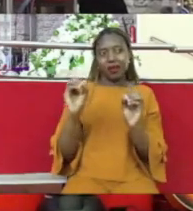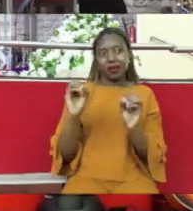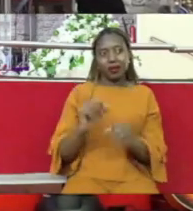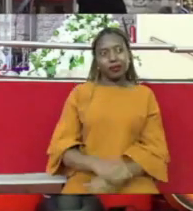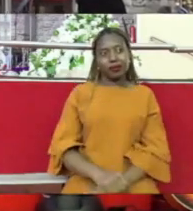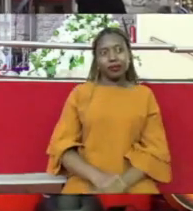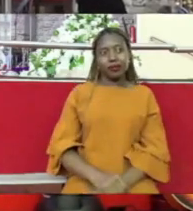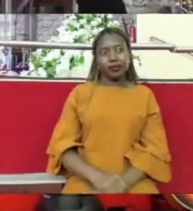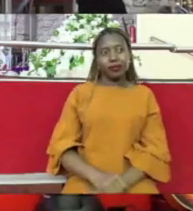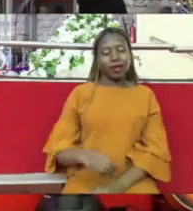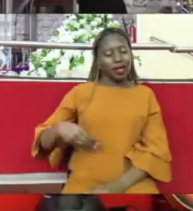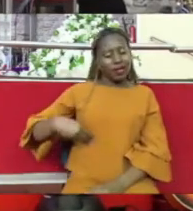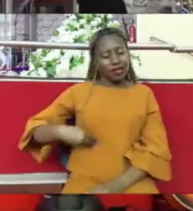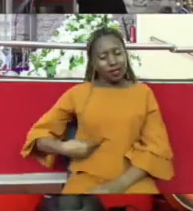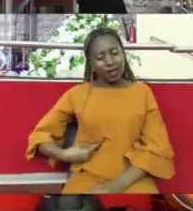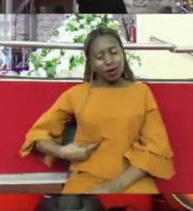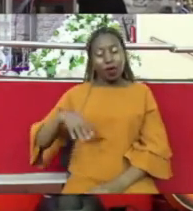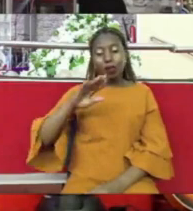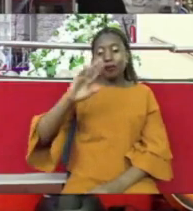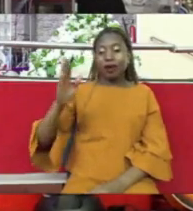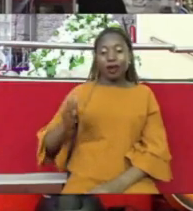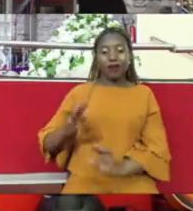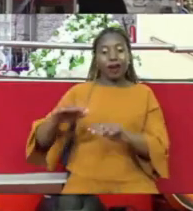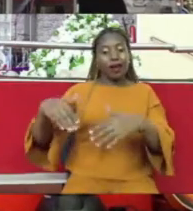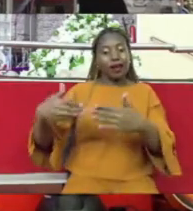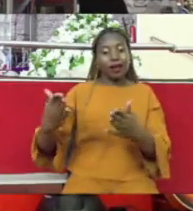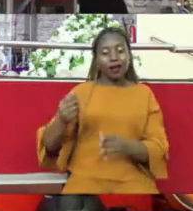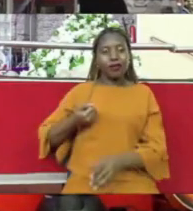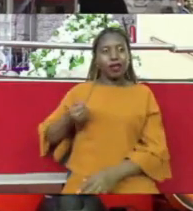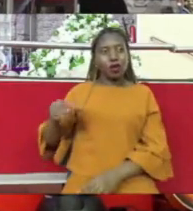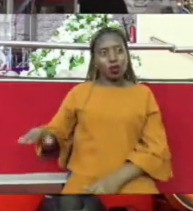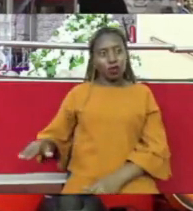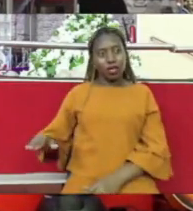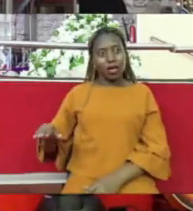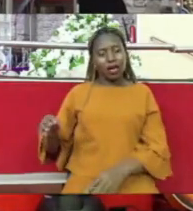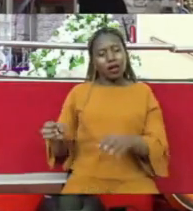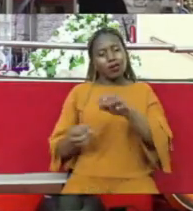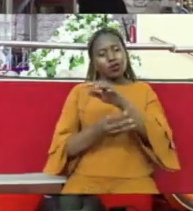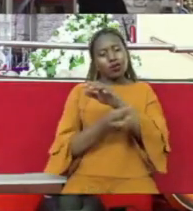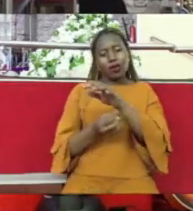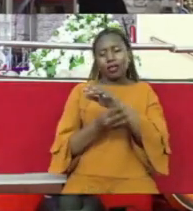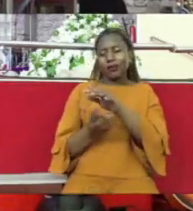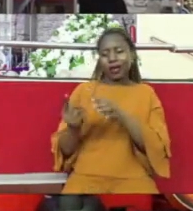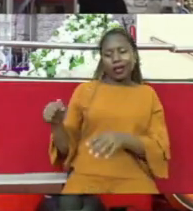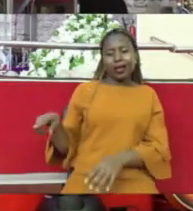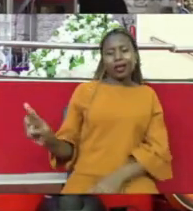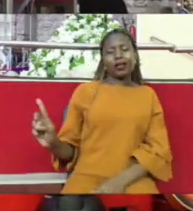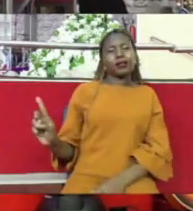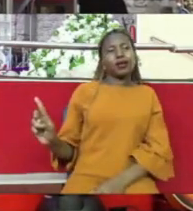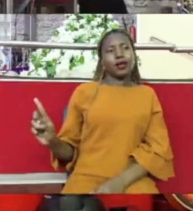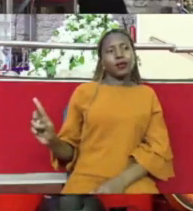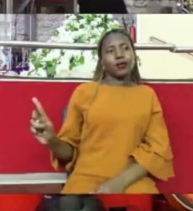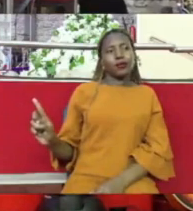wowote. Jacob never gave the daughter a chance for her voice to be heard. Yakobo hakumpa huyu msichana wake